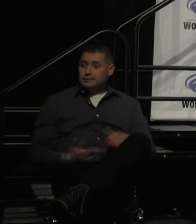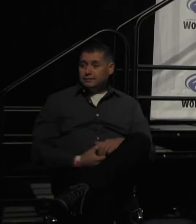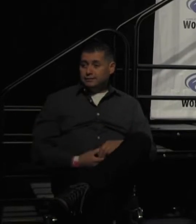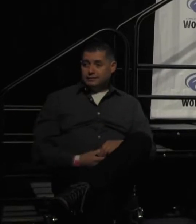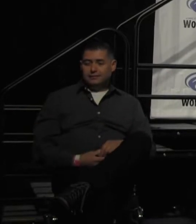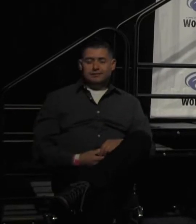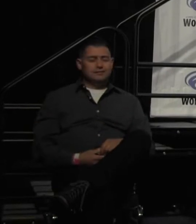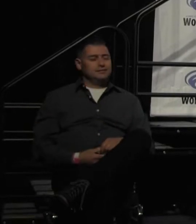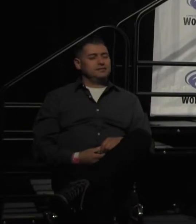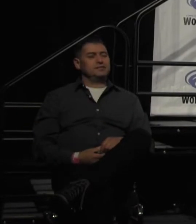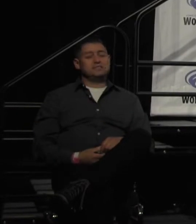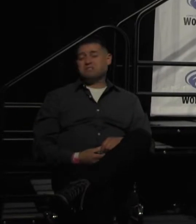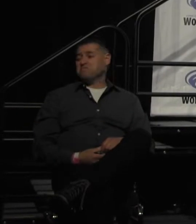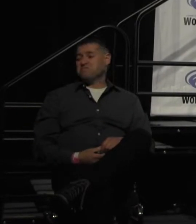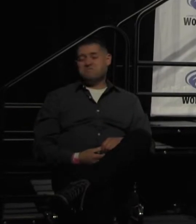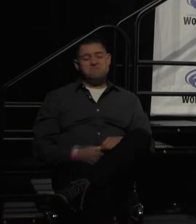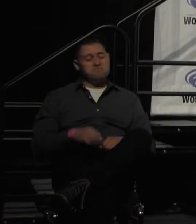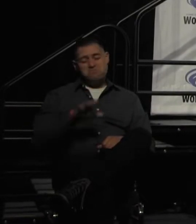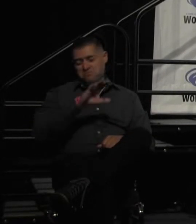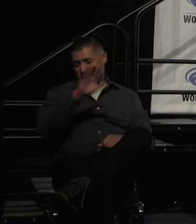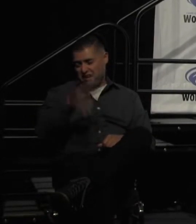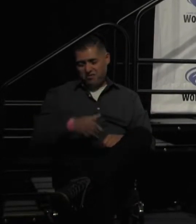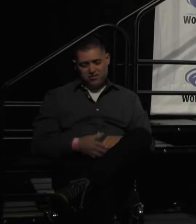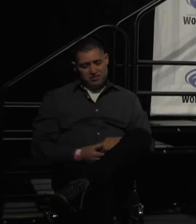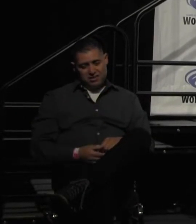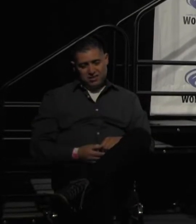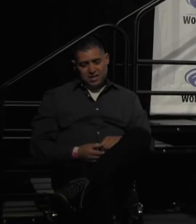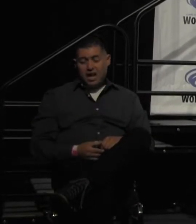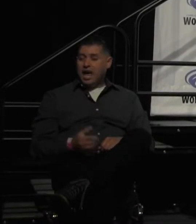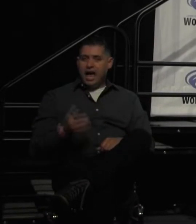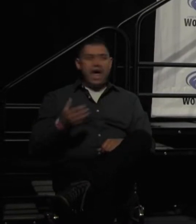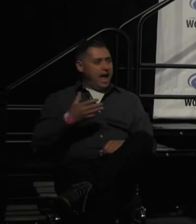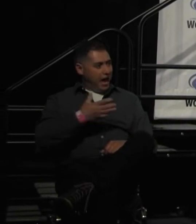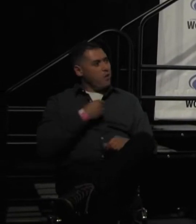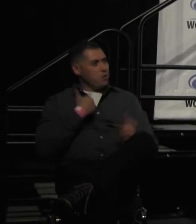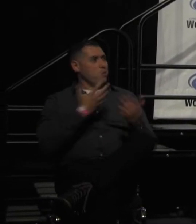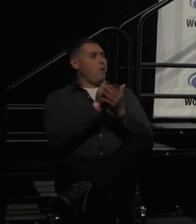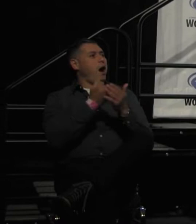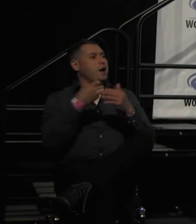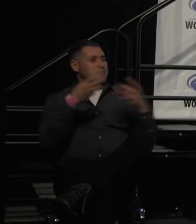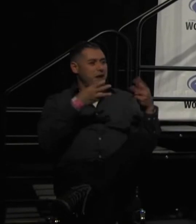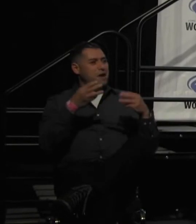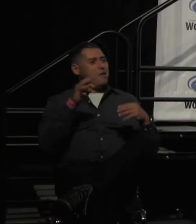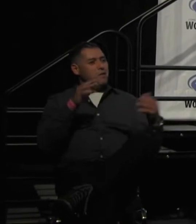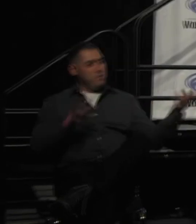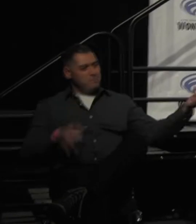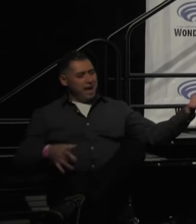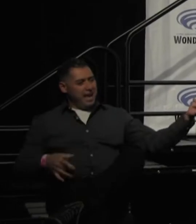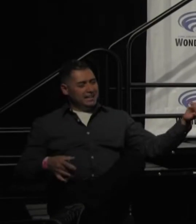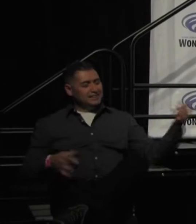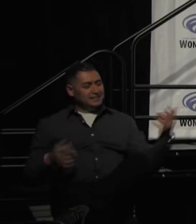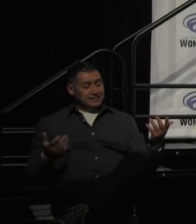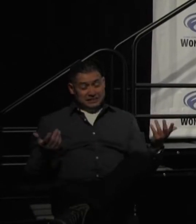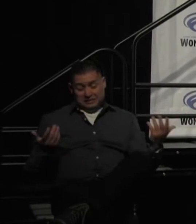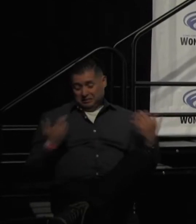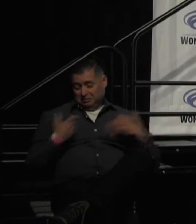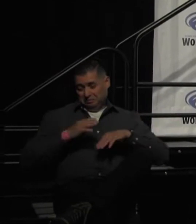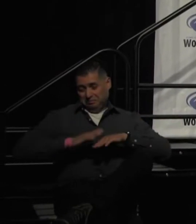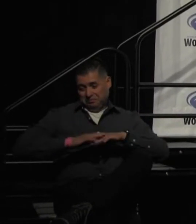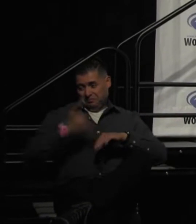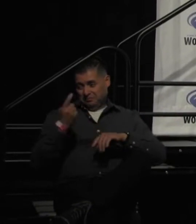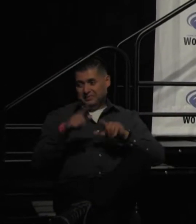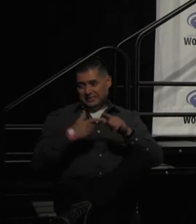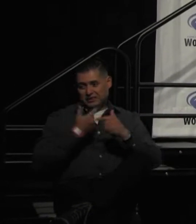Yeah, let me tell you. We never played a note. And we won the Battle of the Bands. Yeah. It was a sign. And then